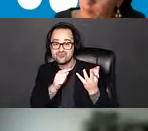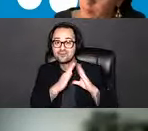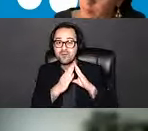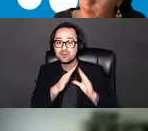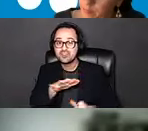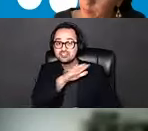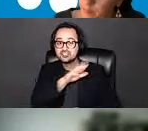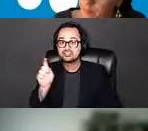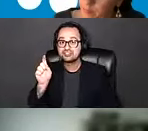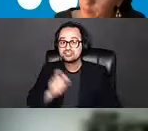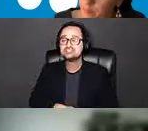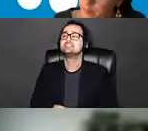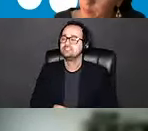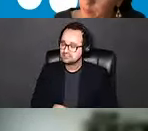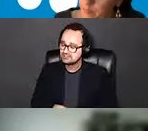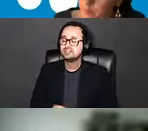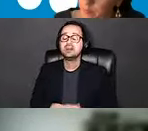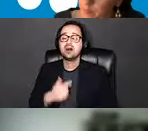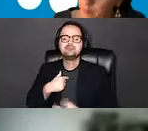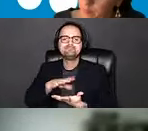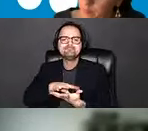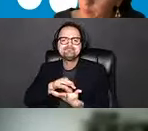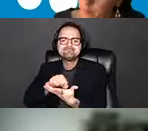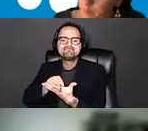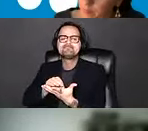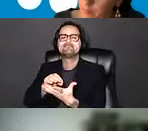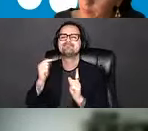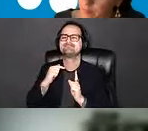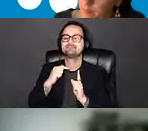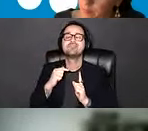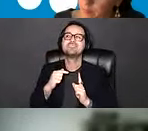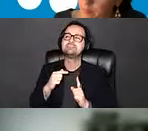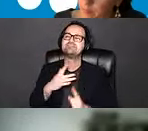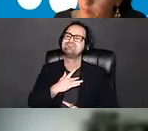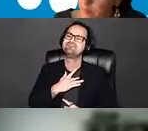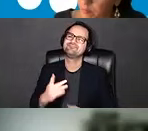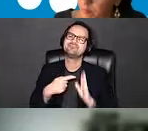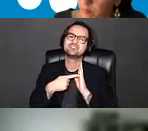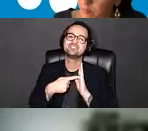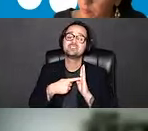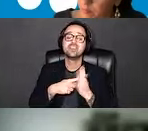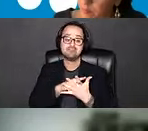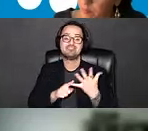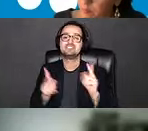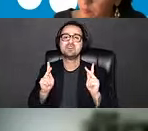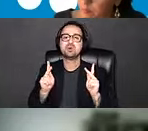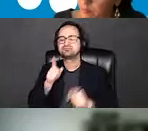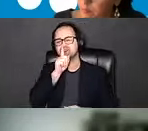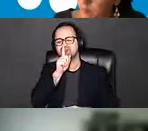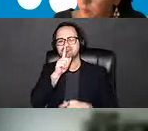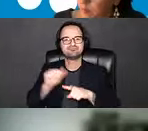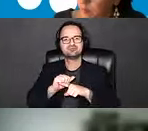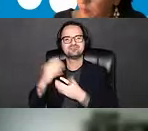So what I've learned about this is that a lot of times, for example, these folks aren't trained in how do